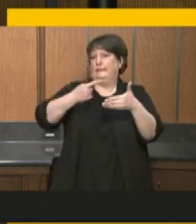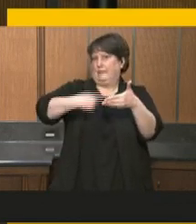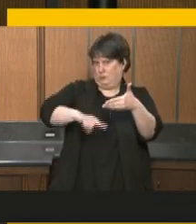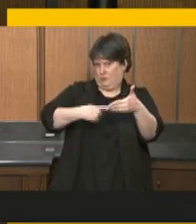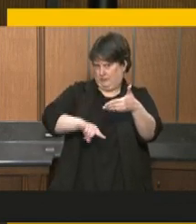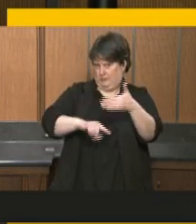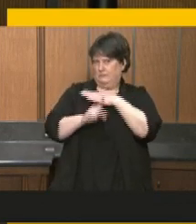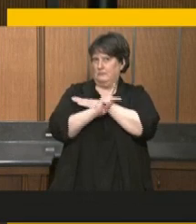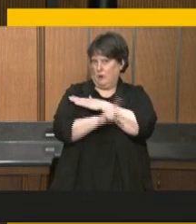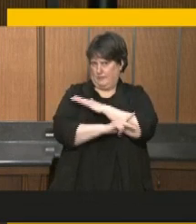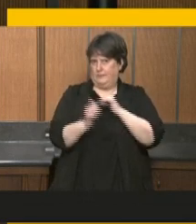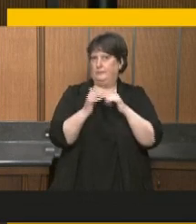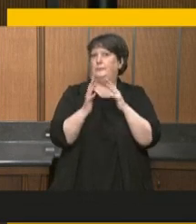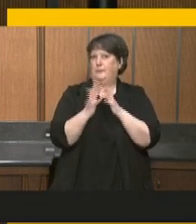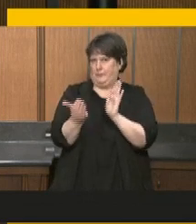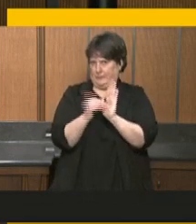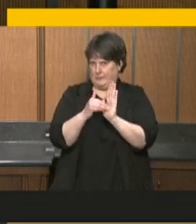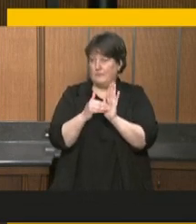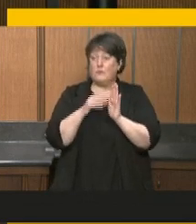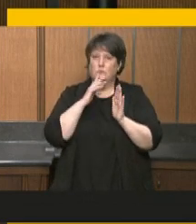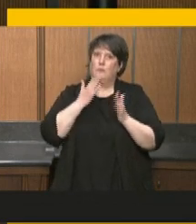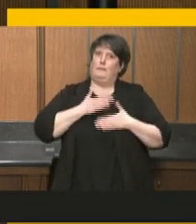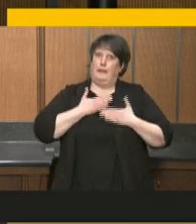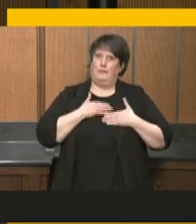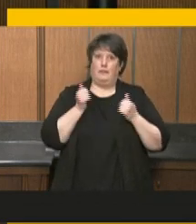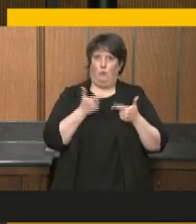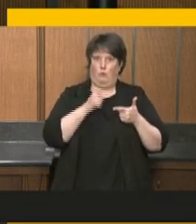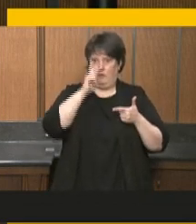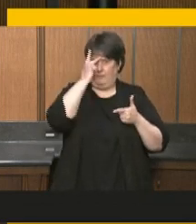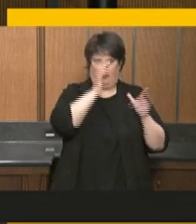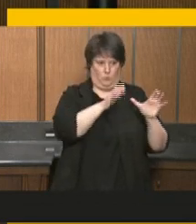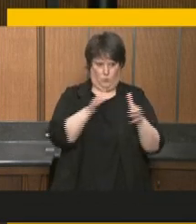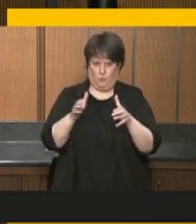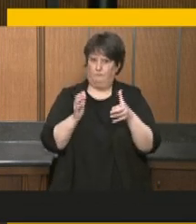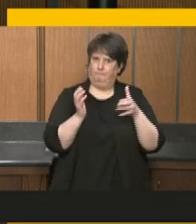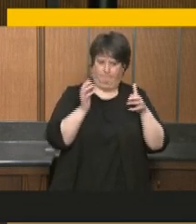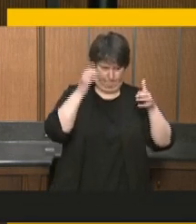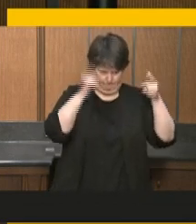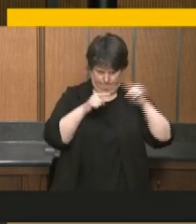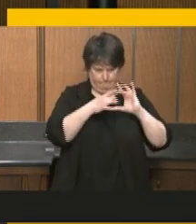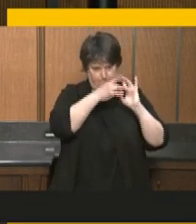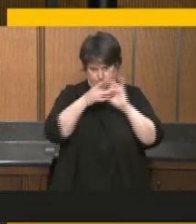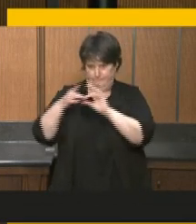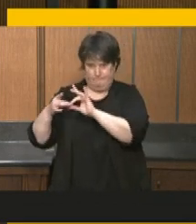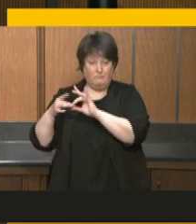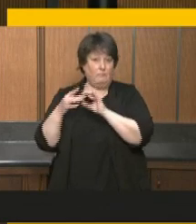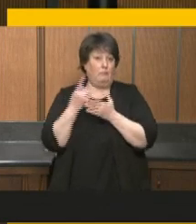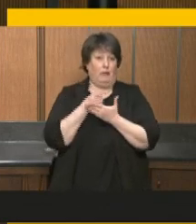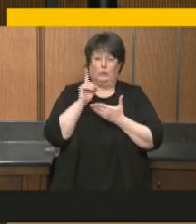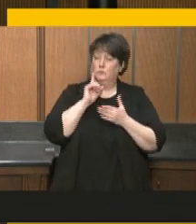been able to work together, especially last week. It was done in an exemplary fashion. We